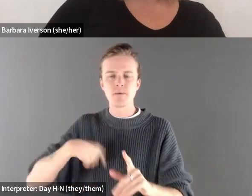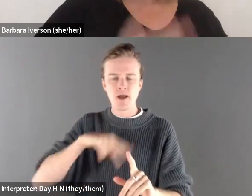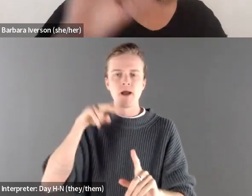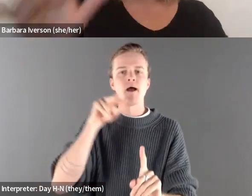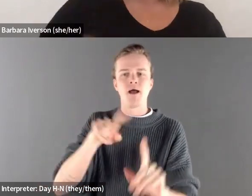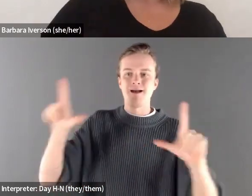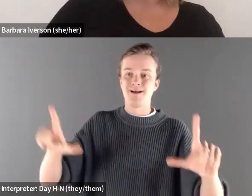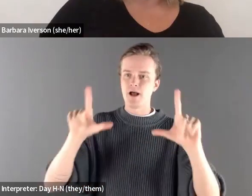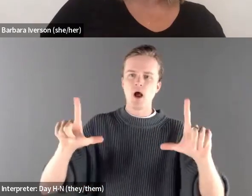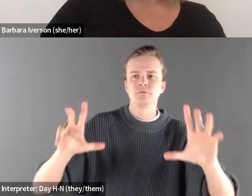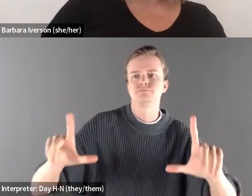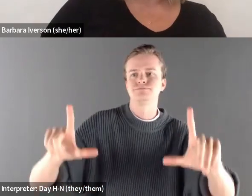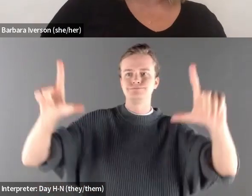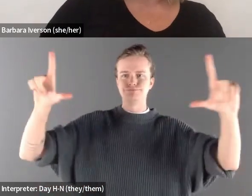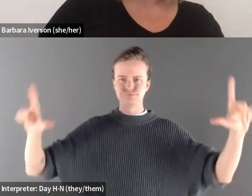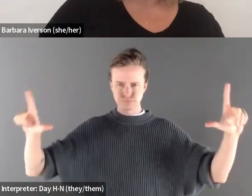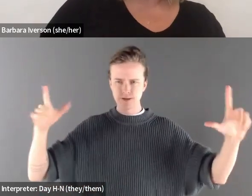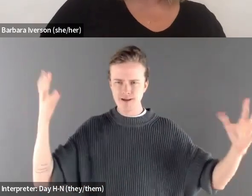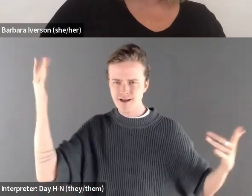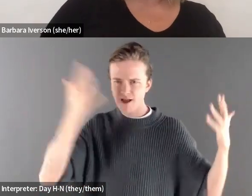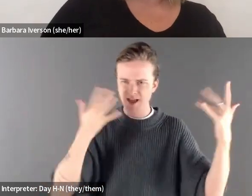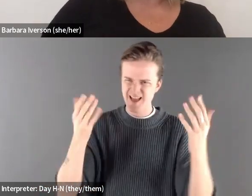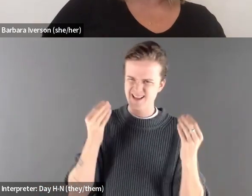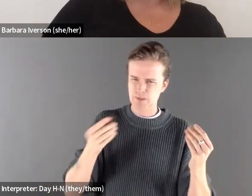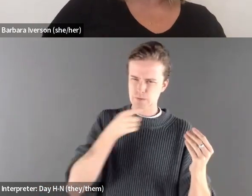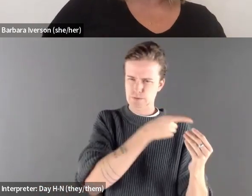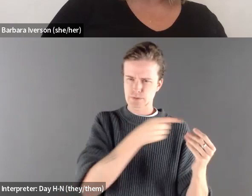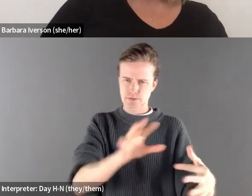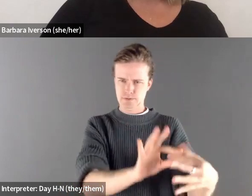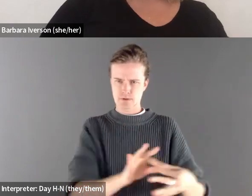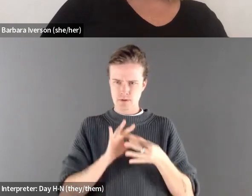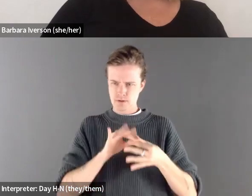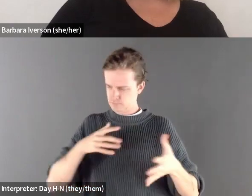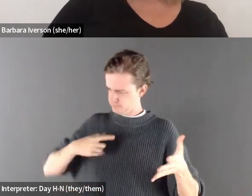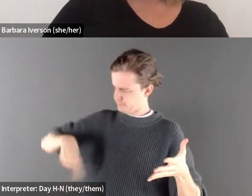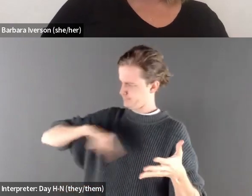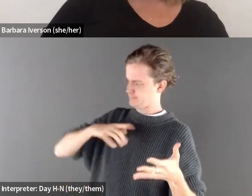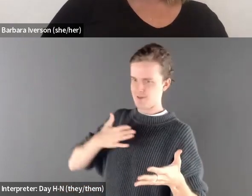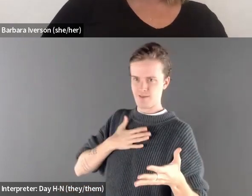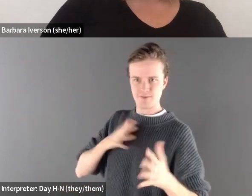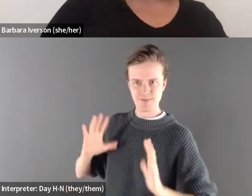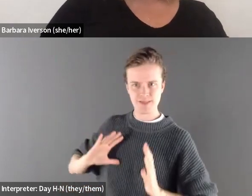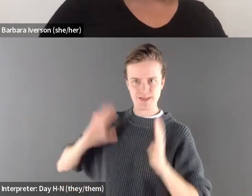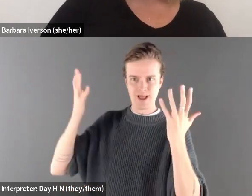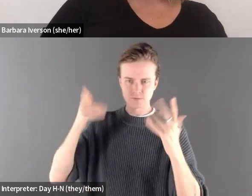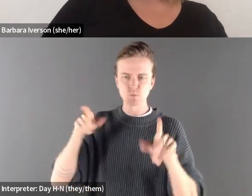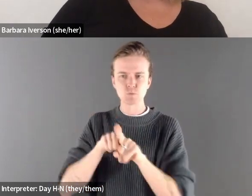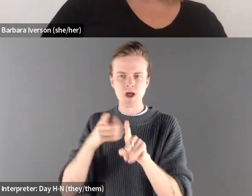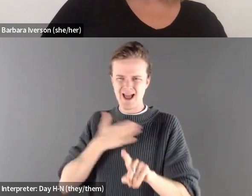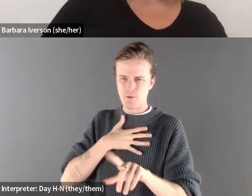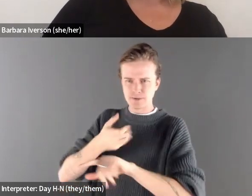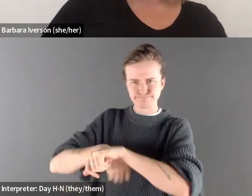what all of this has to do with us and action points that we can take. Thank you so much to the international